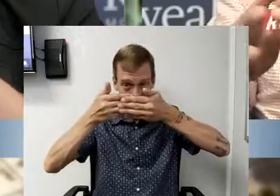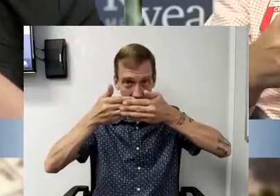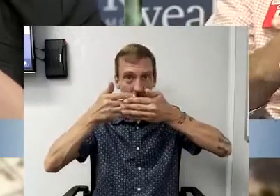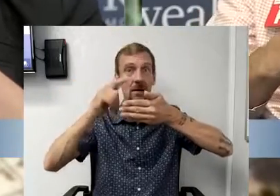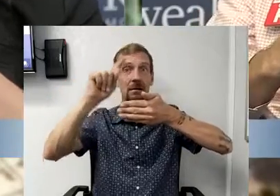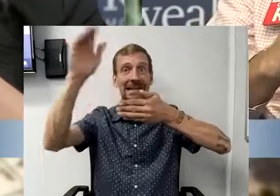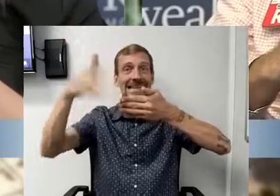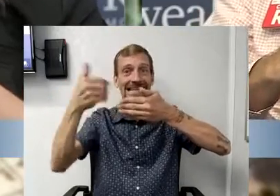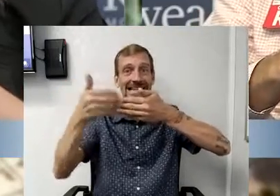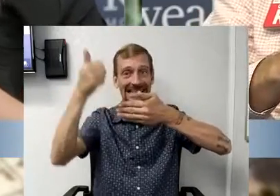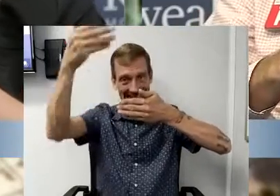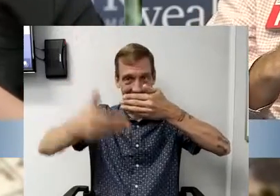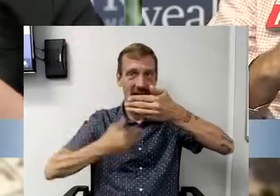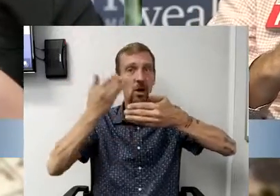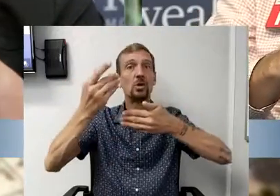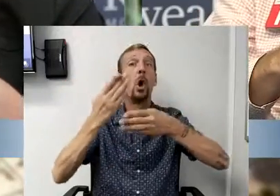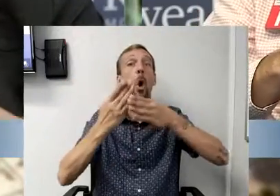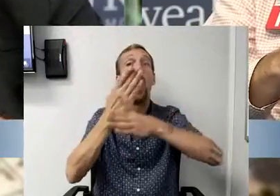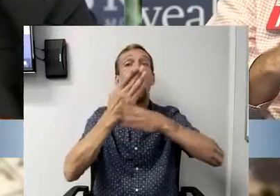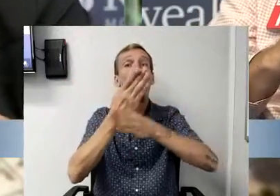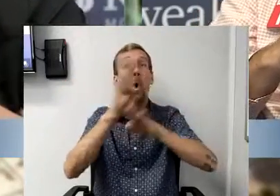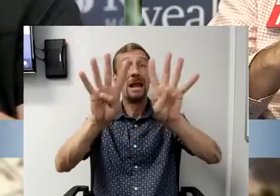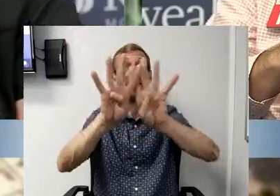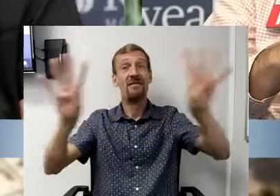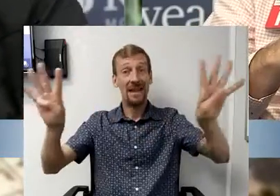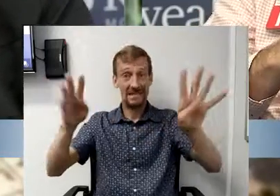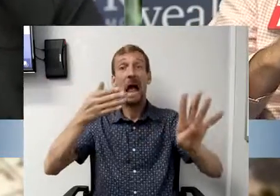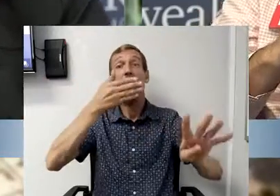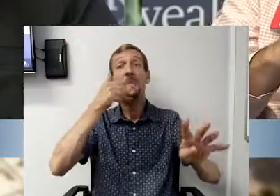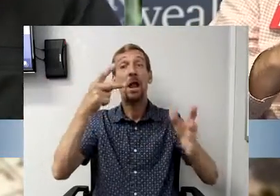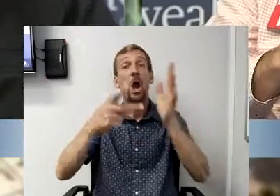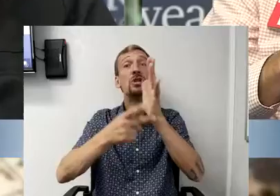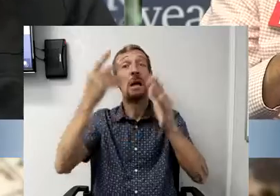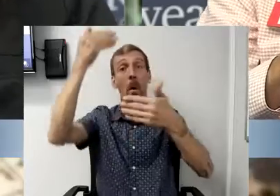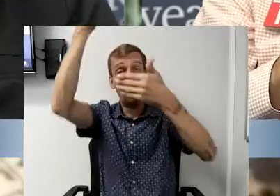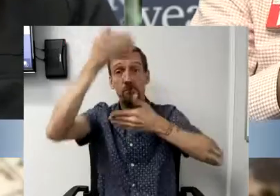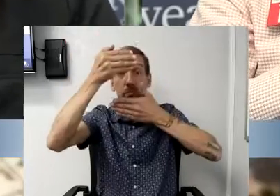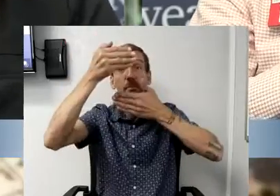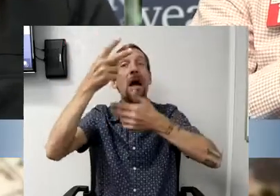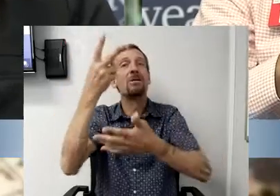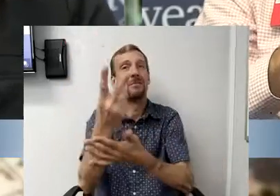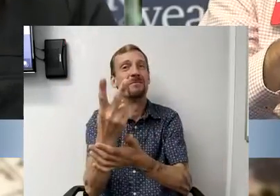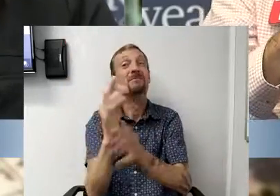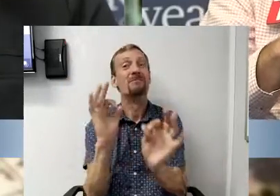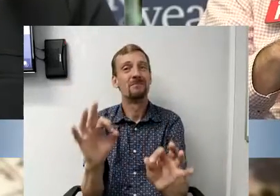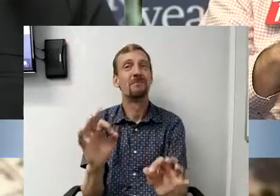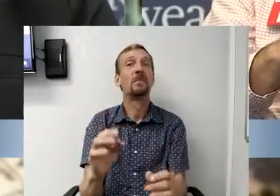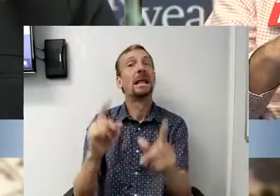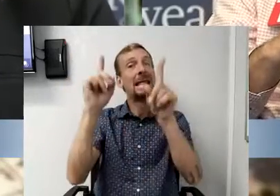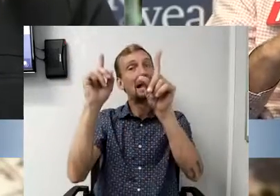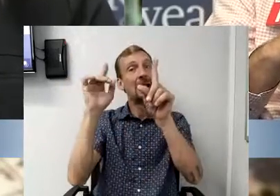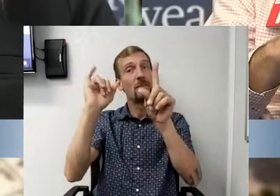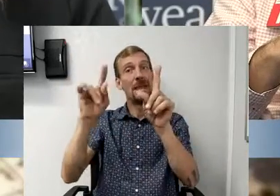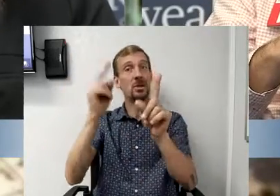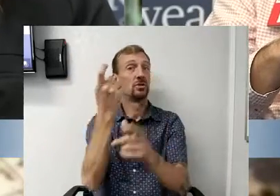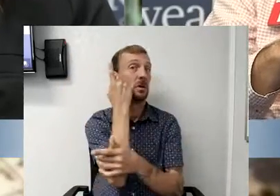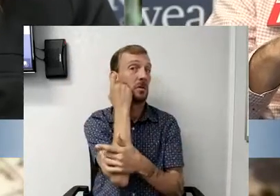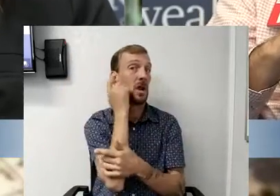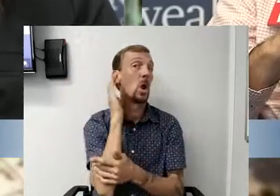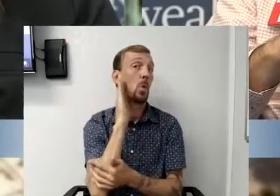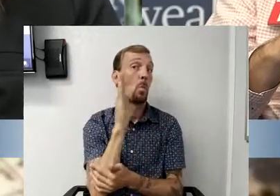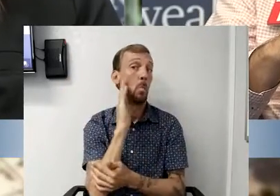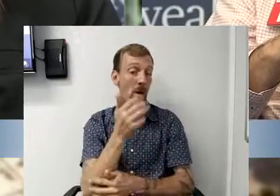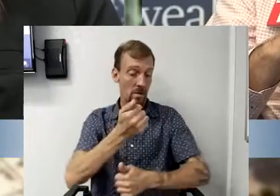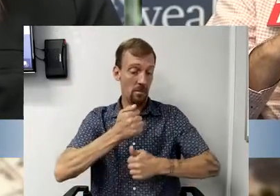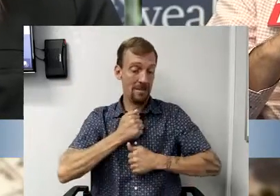fence. The good neighbor fence. Yeah. Yes, double layer. Yeah. There you go. There you go. Okay, so a question was just texted. How much longer will the military health